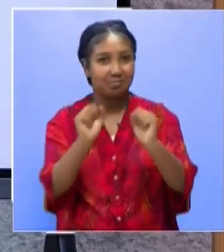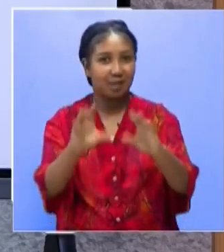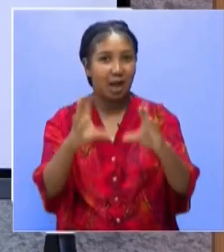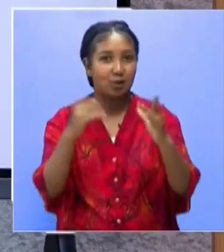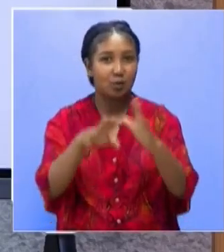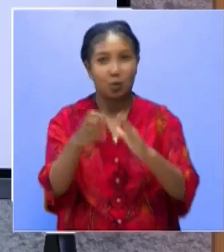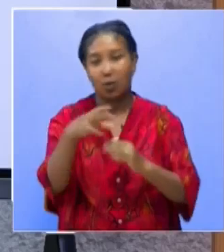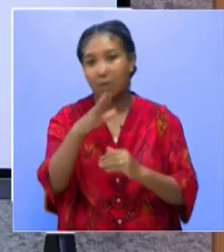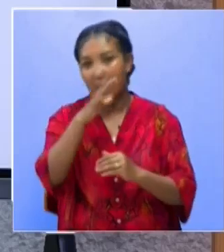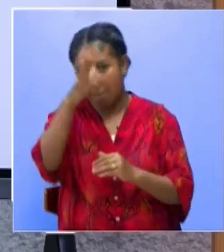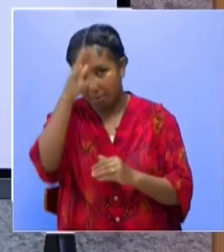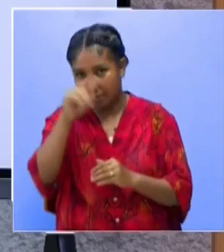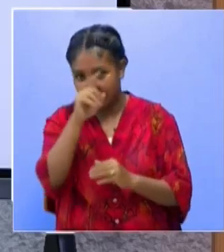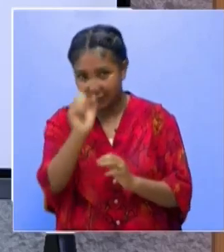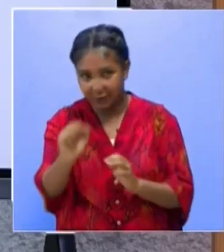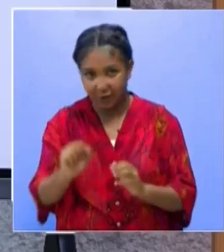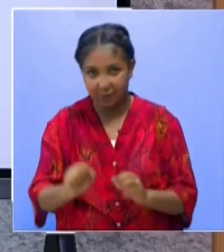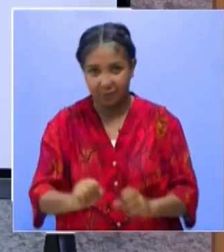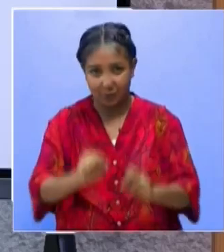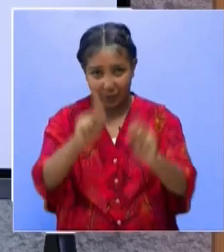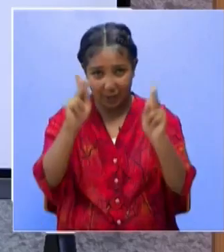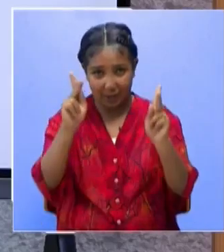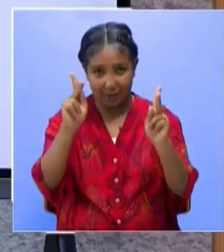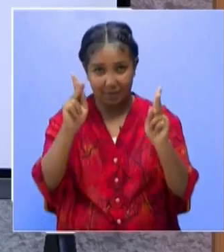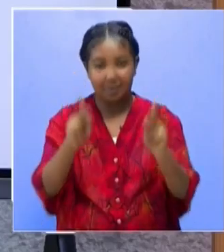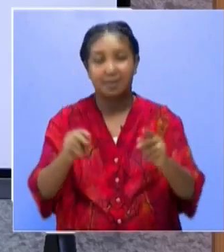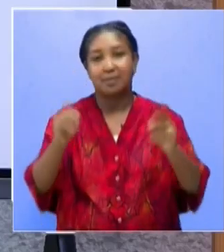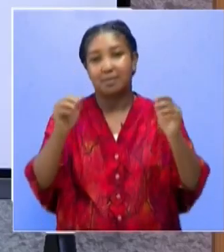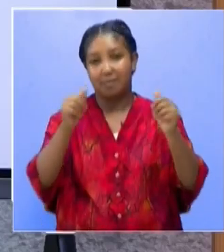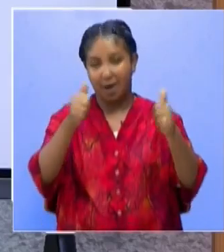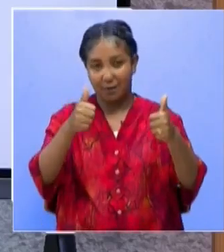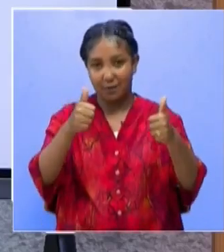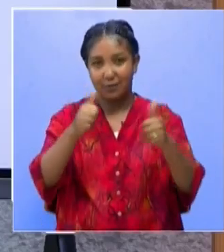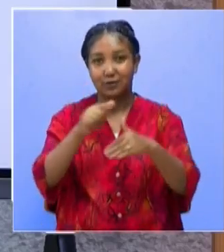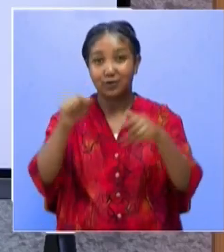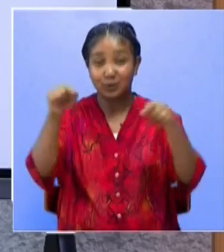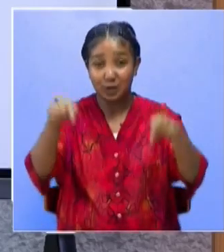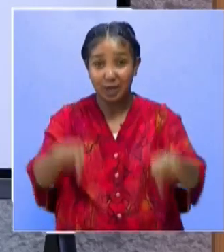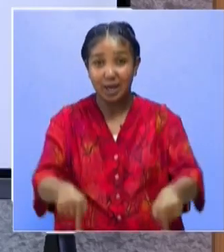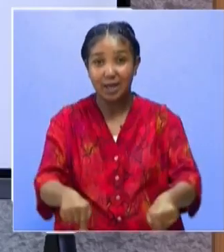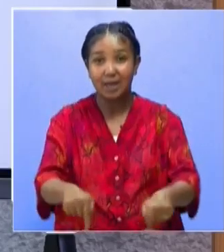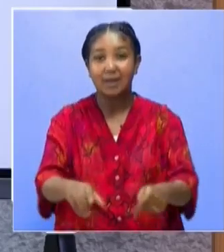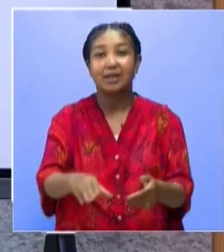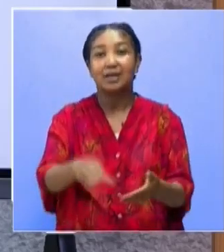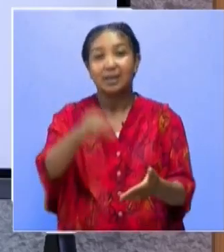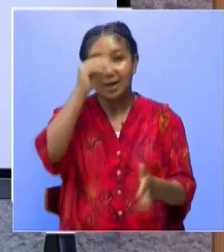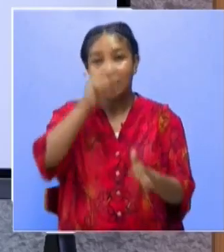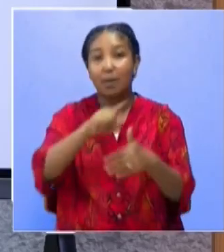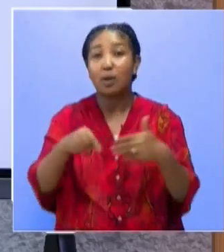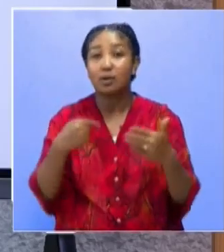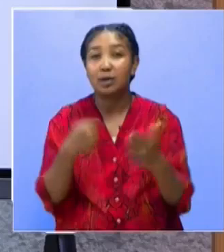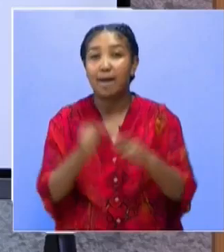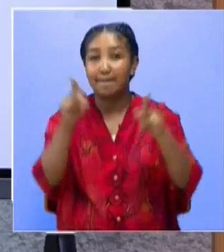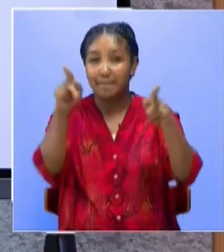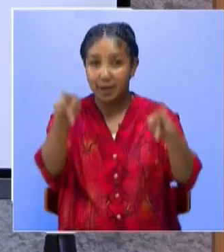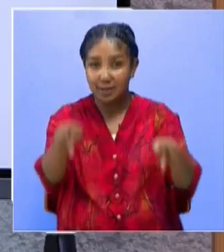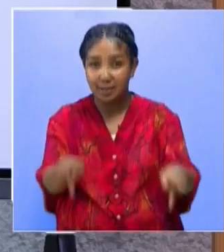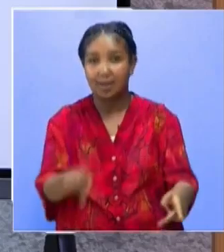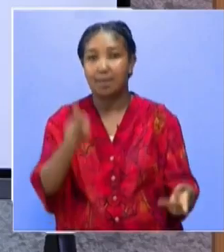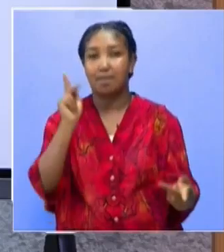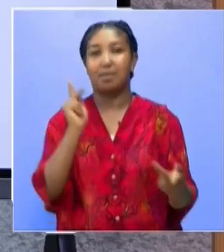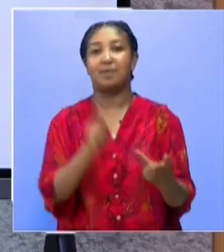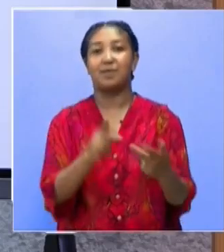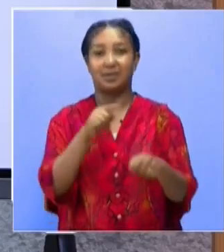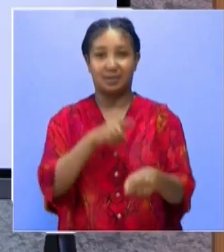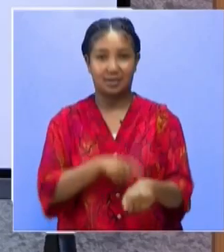or your parents. Am I right? Bravo. So today, generally, we have talked about the present perfect